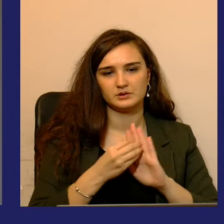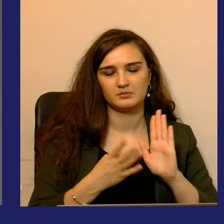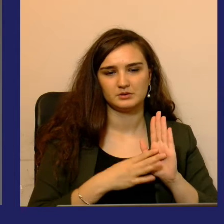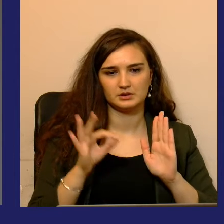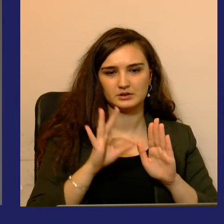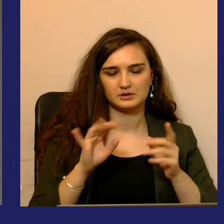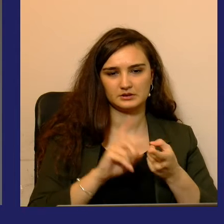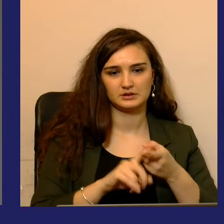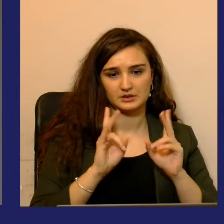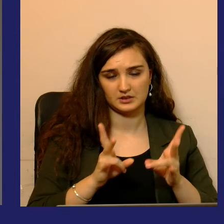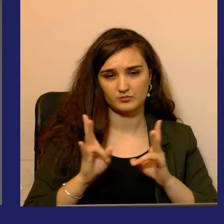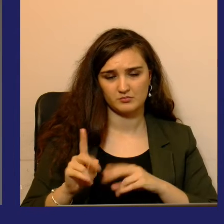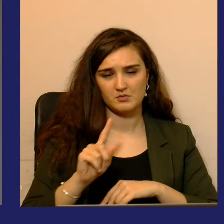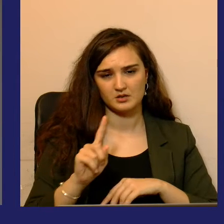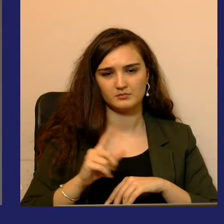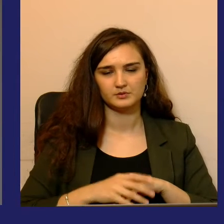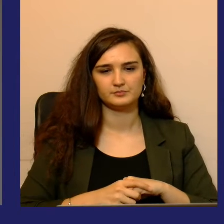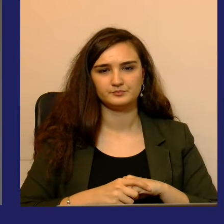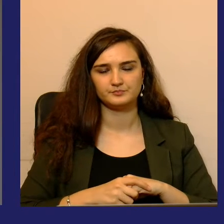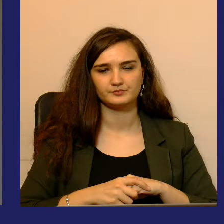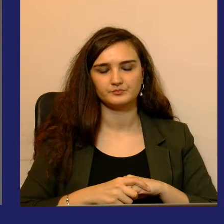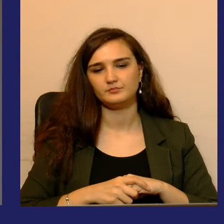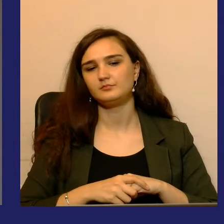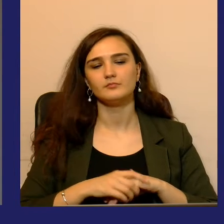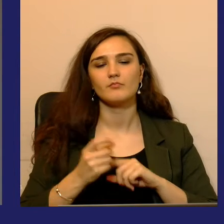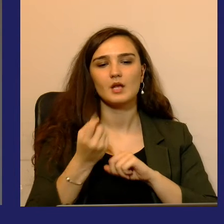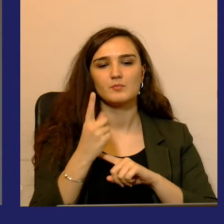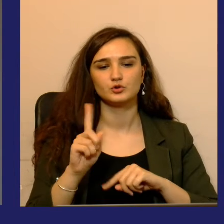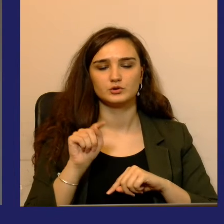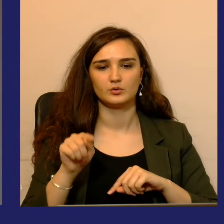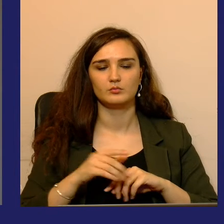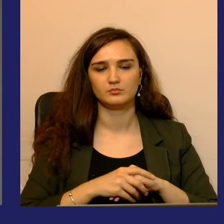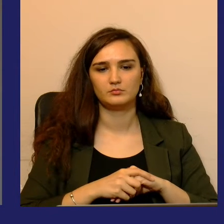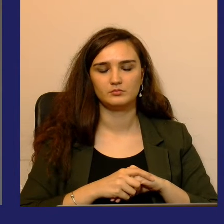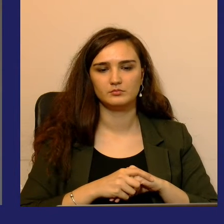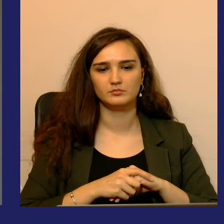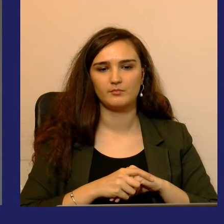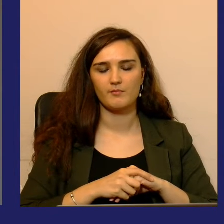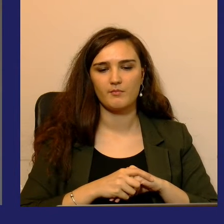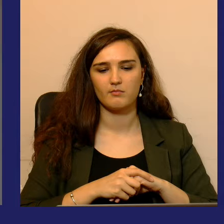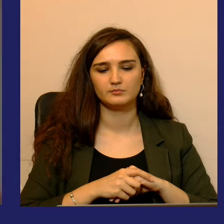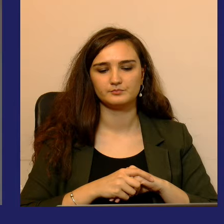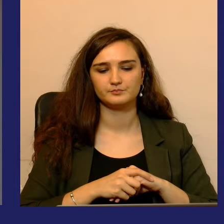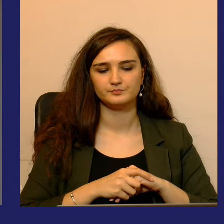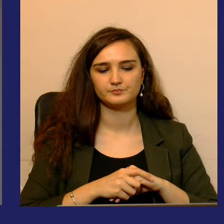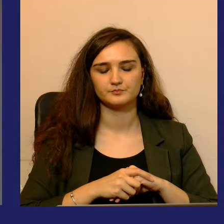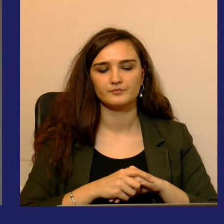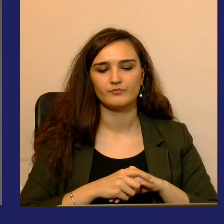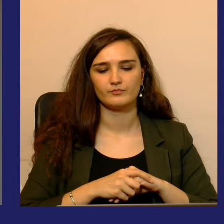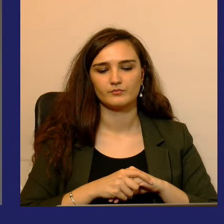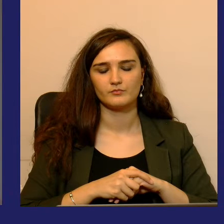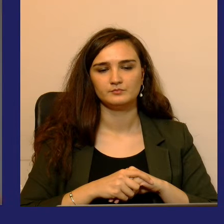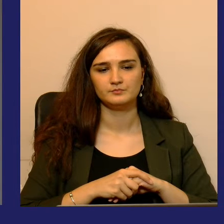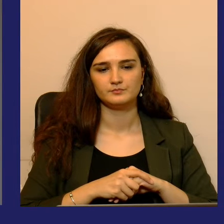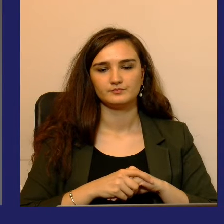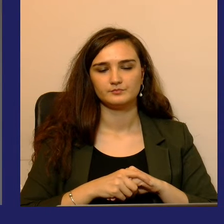that less than half, I think, of the vulnerable households on the register were actually receiving it. So the more that we've got that data